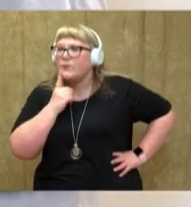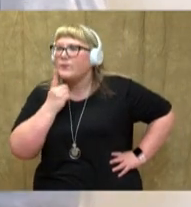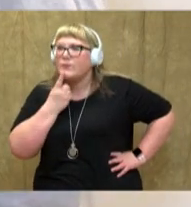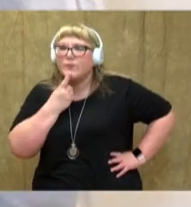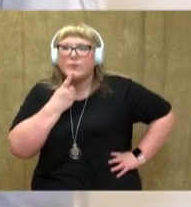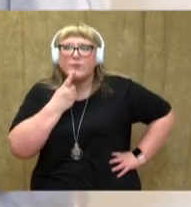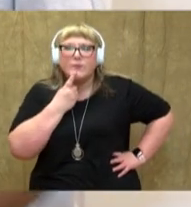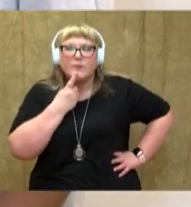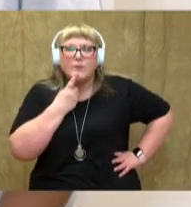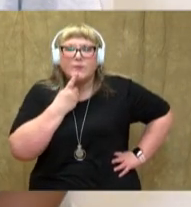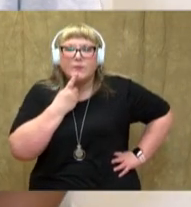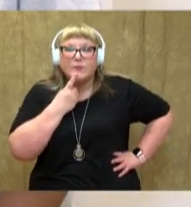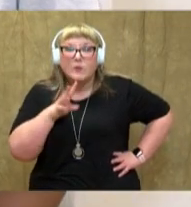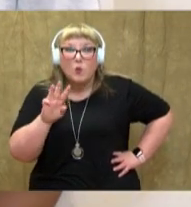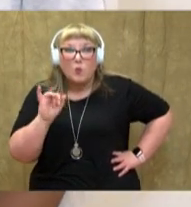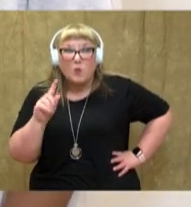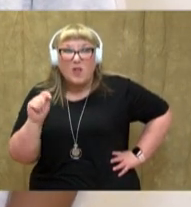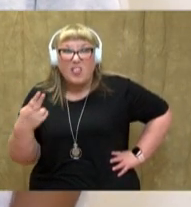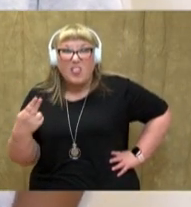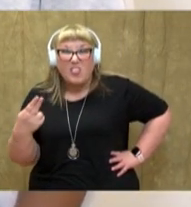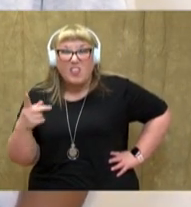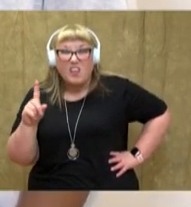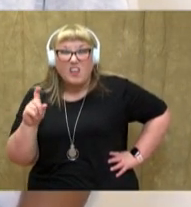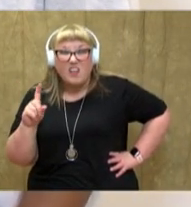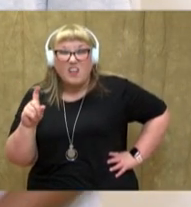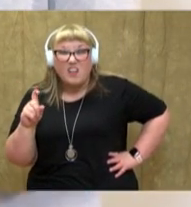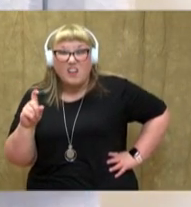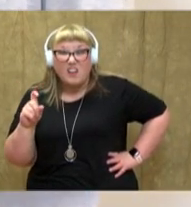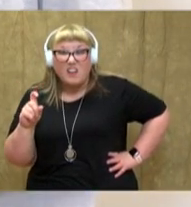one? With?